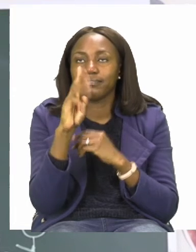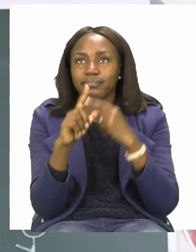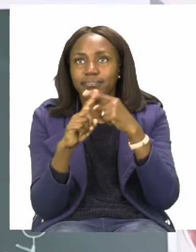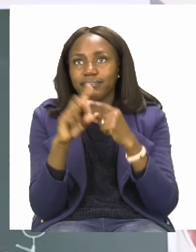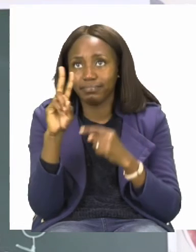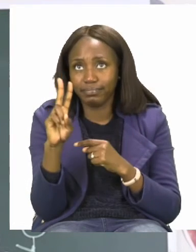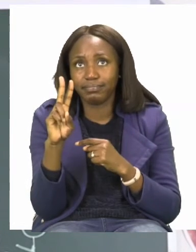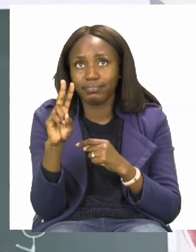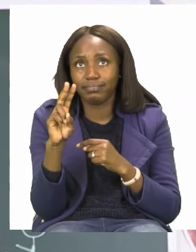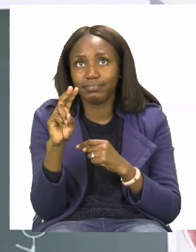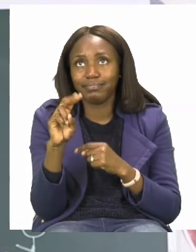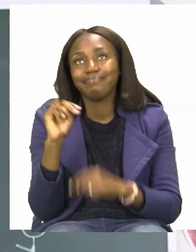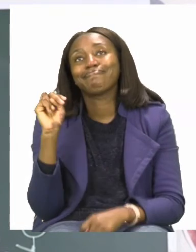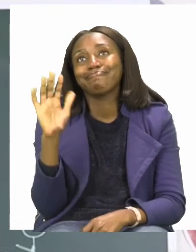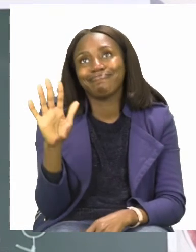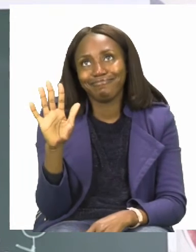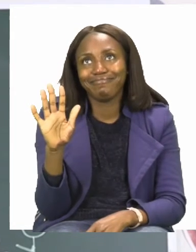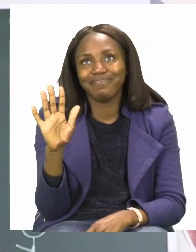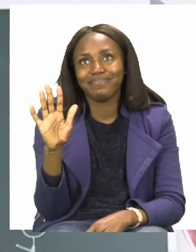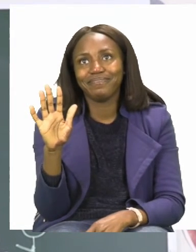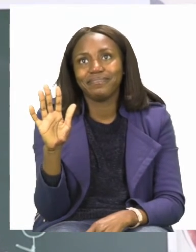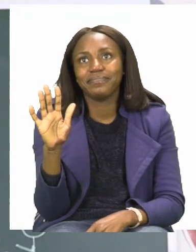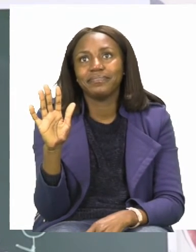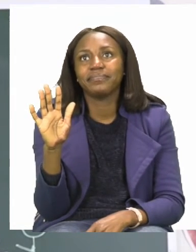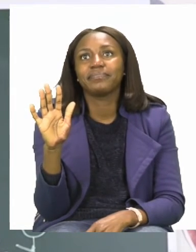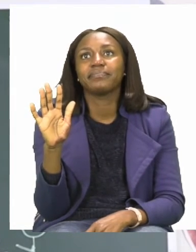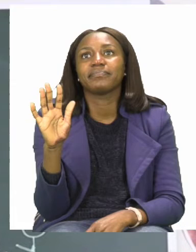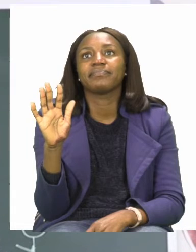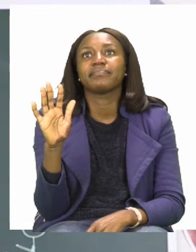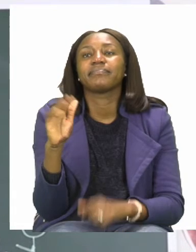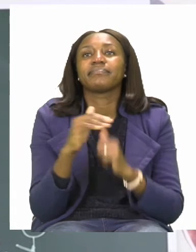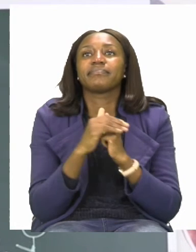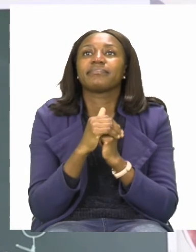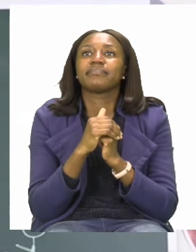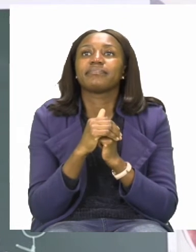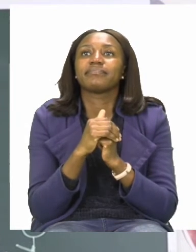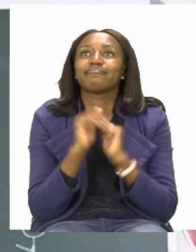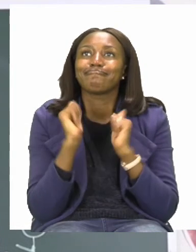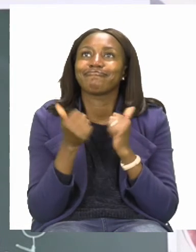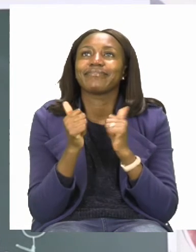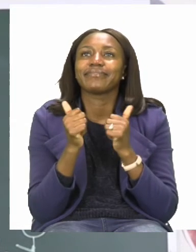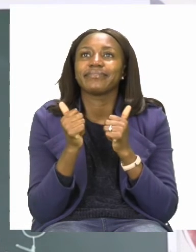plus 2, I'm sure we all know, is 5. Well done.